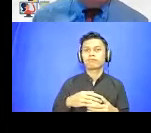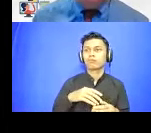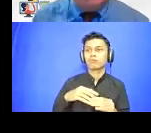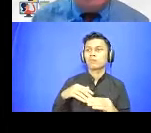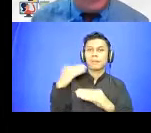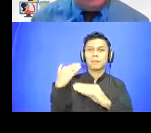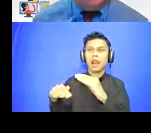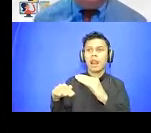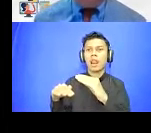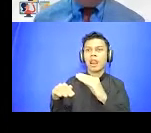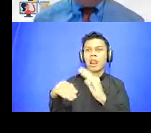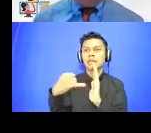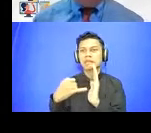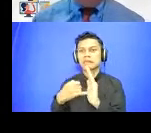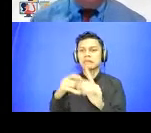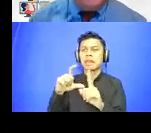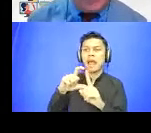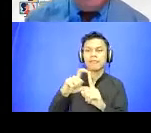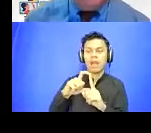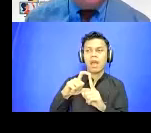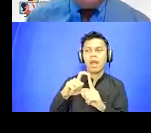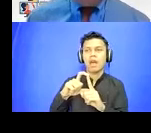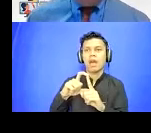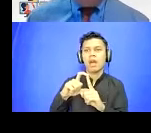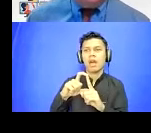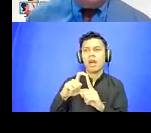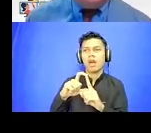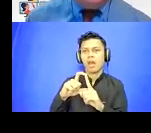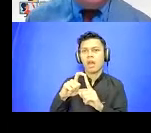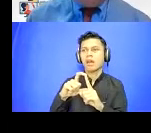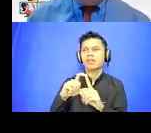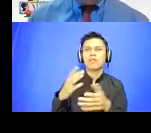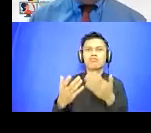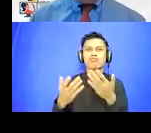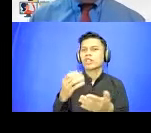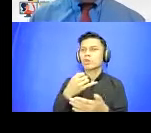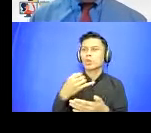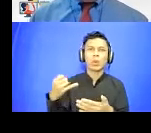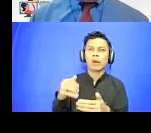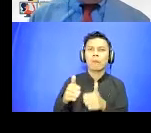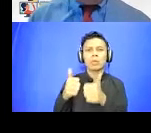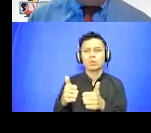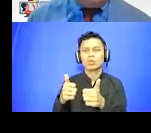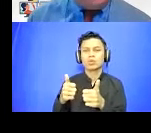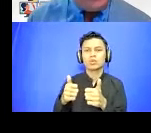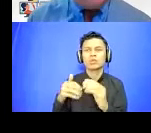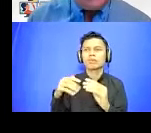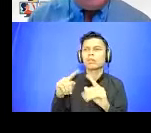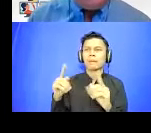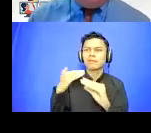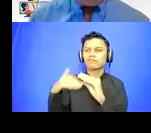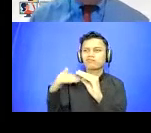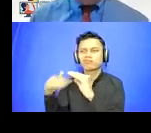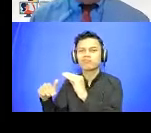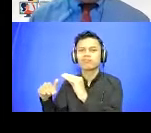I could give you many examples. Second, deliberate ethical decisions. We need to think very carefully,